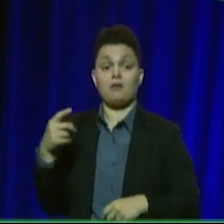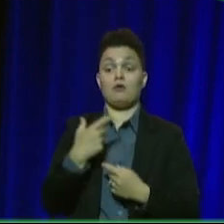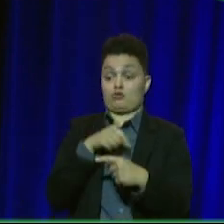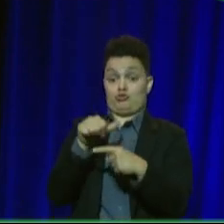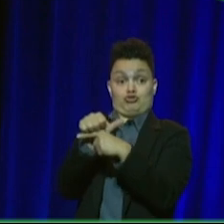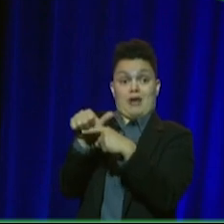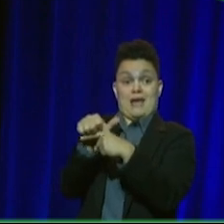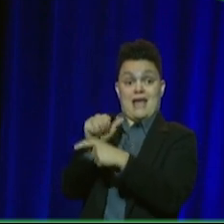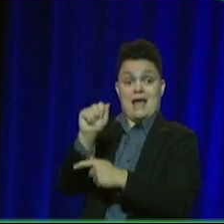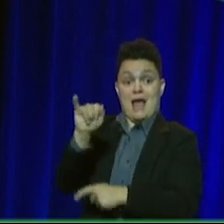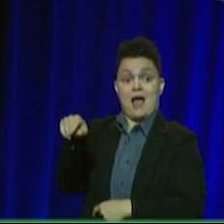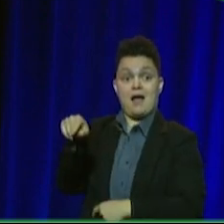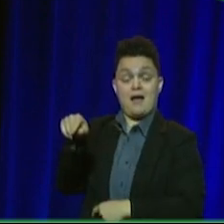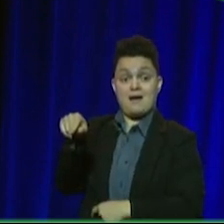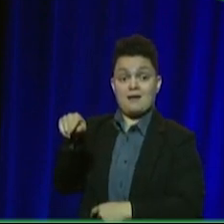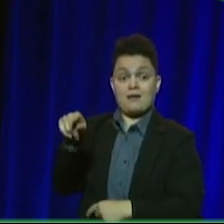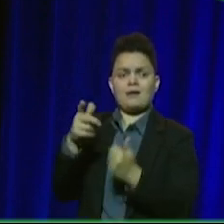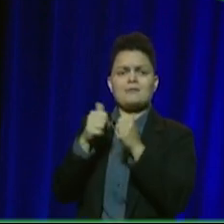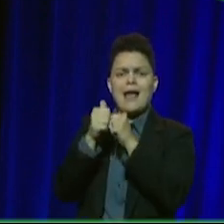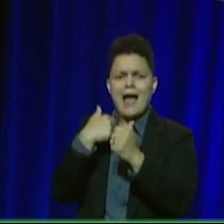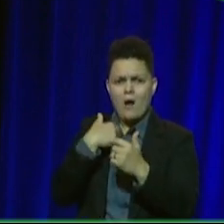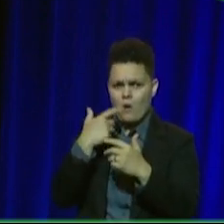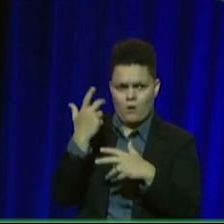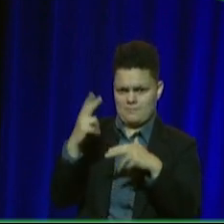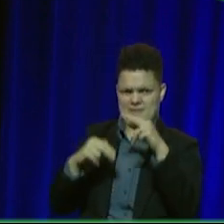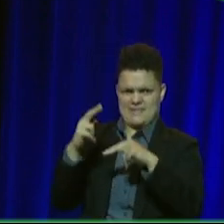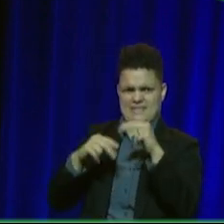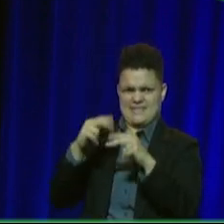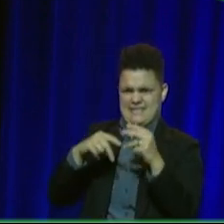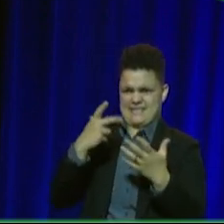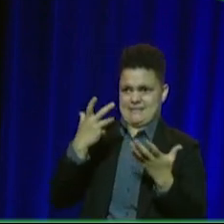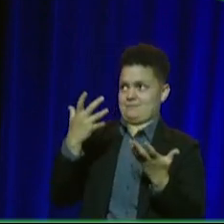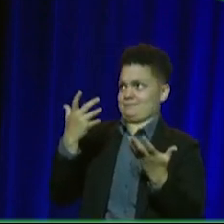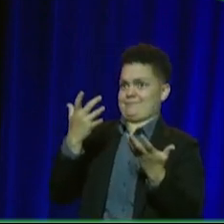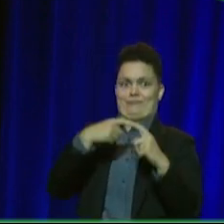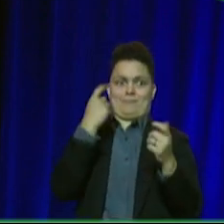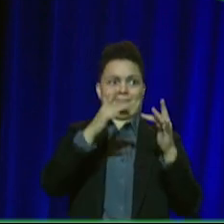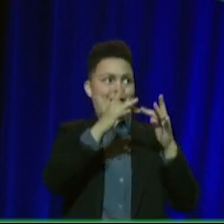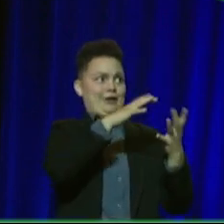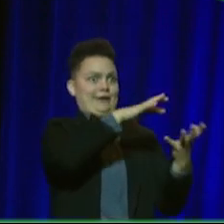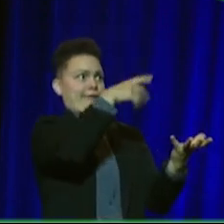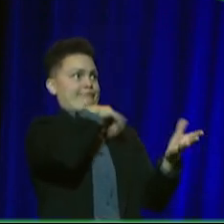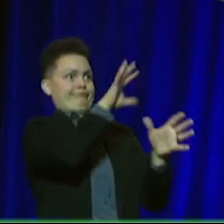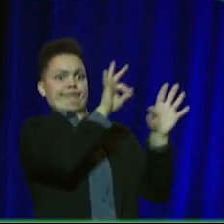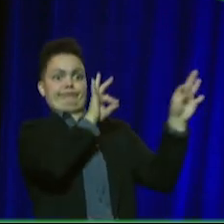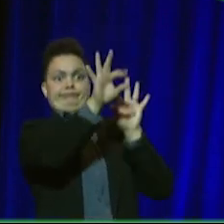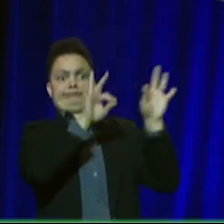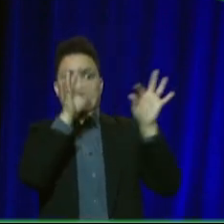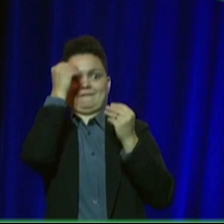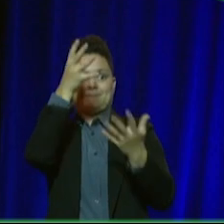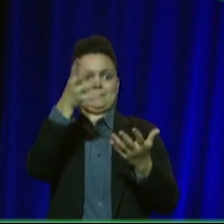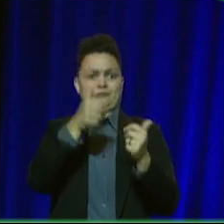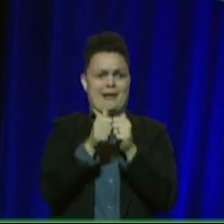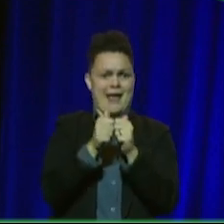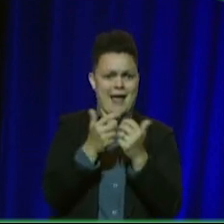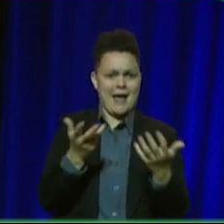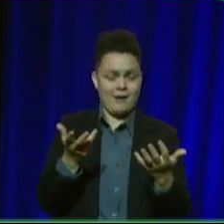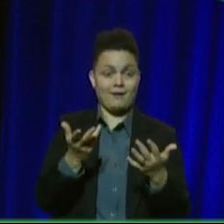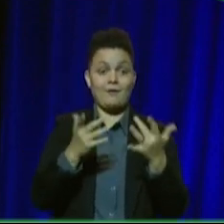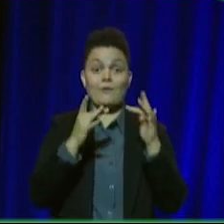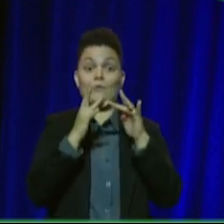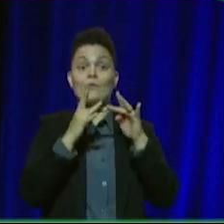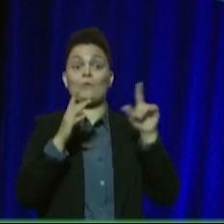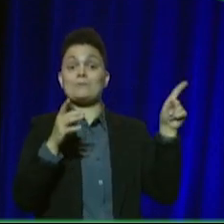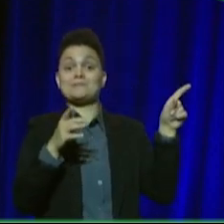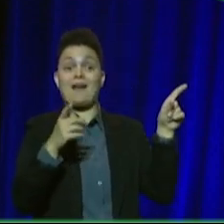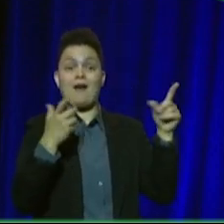built using data from the internet. Now, that's the same internet that WebAIM found was not very accessible.